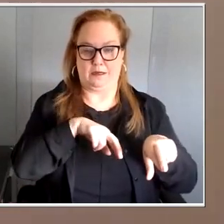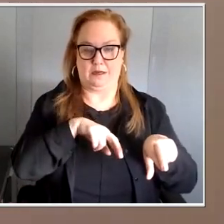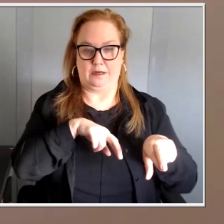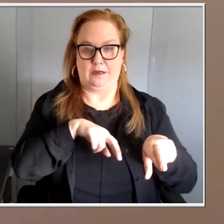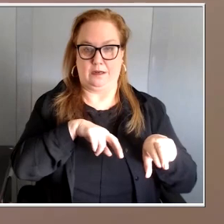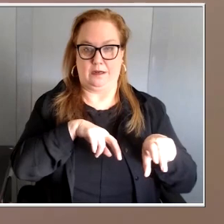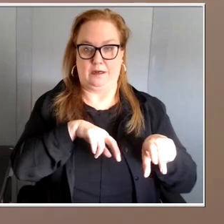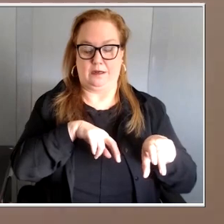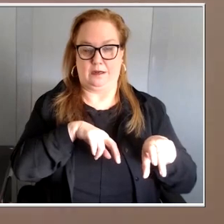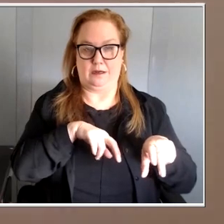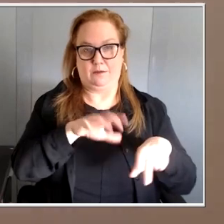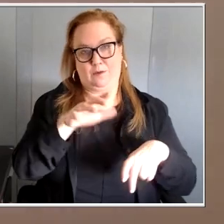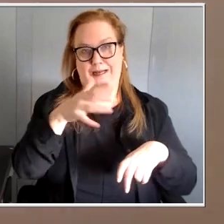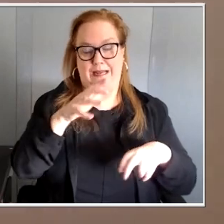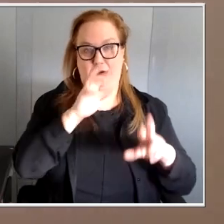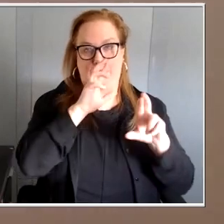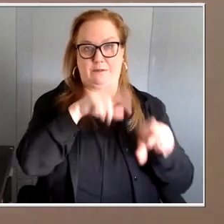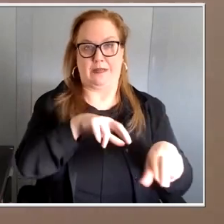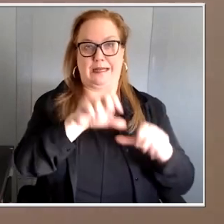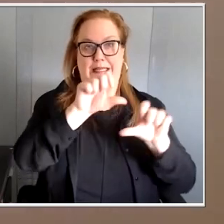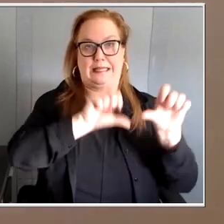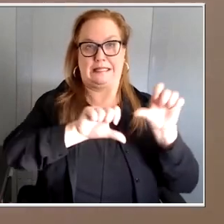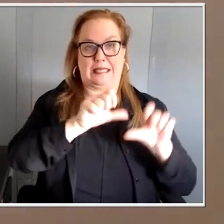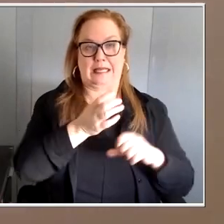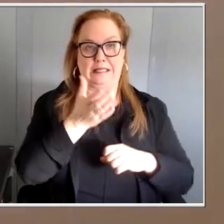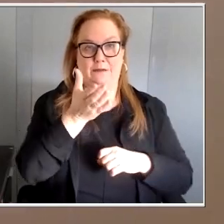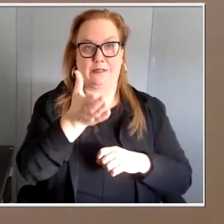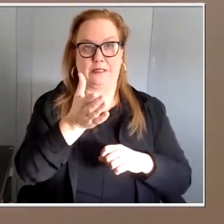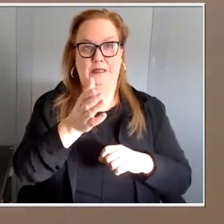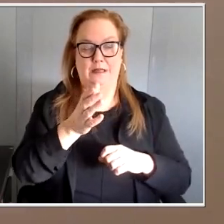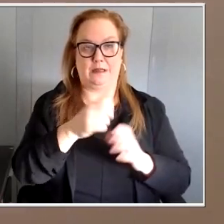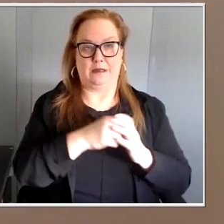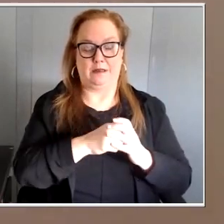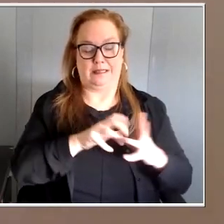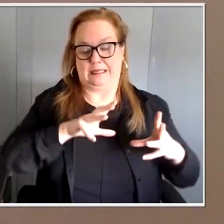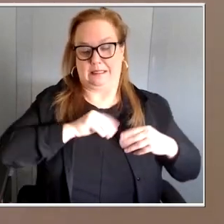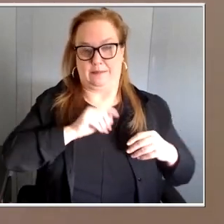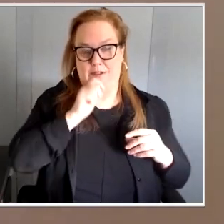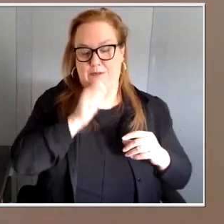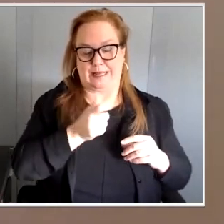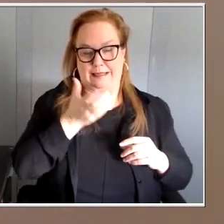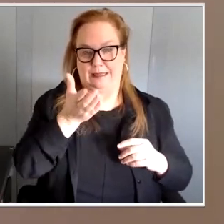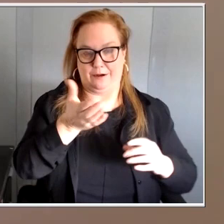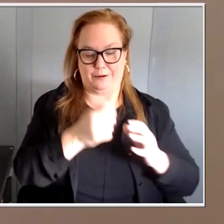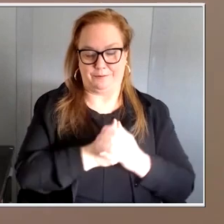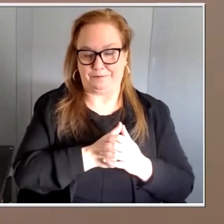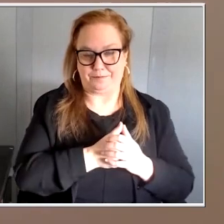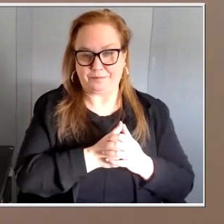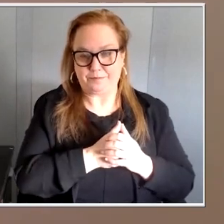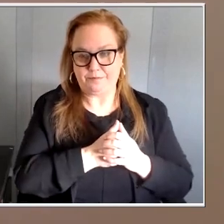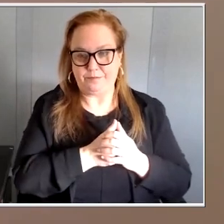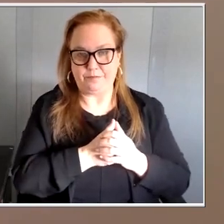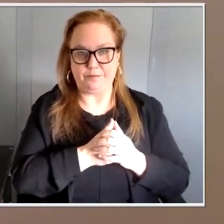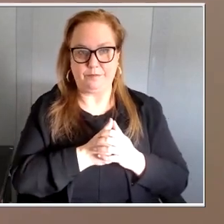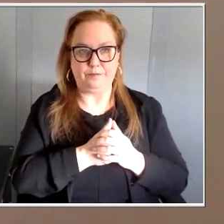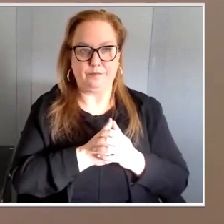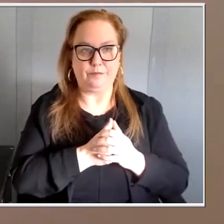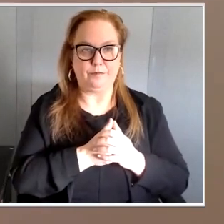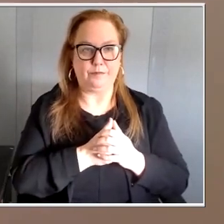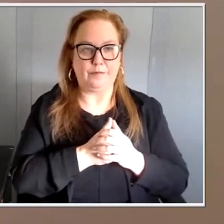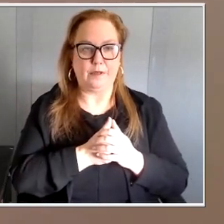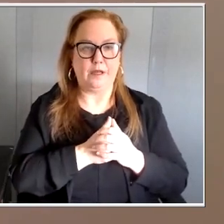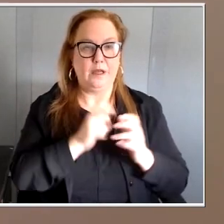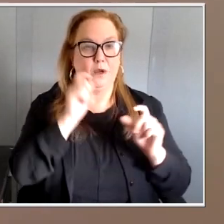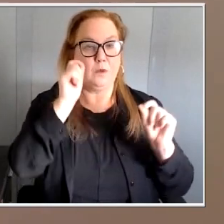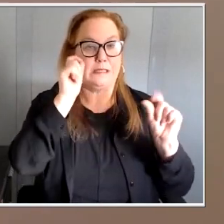kinda. The science was there, the buy-in was not. And I think the surprising thing